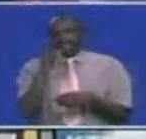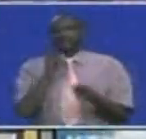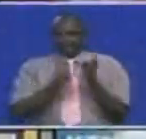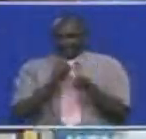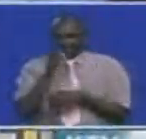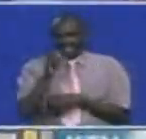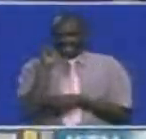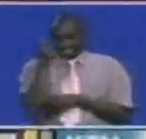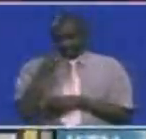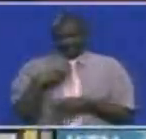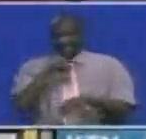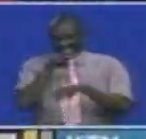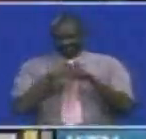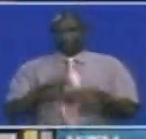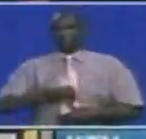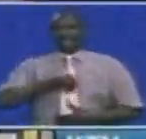beam with national pride.